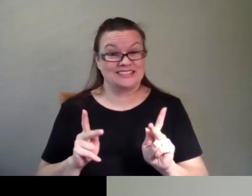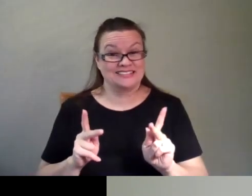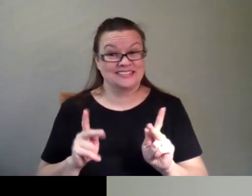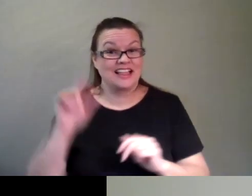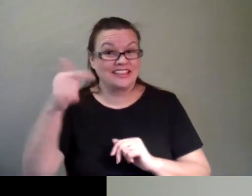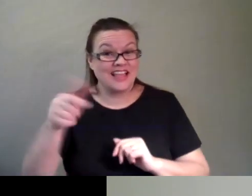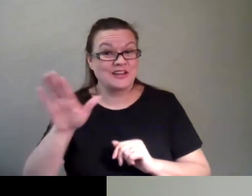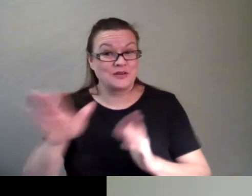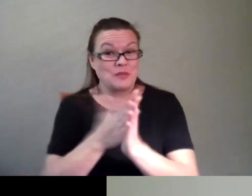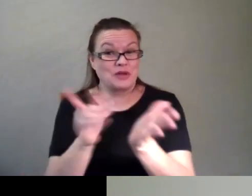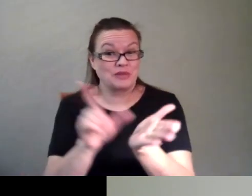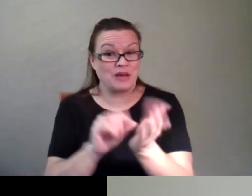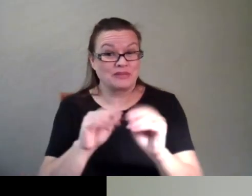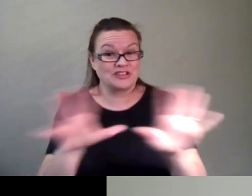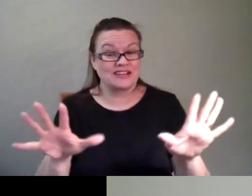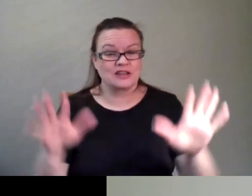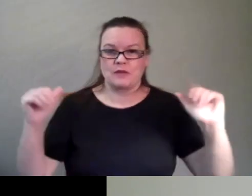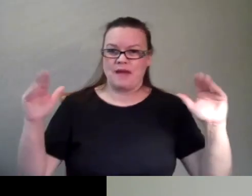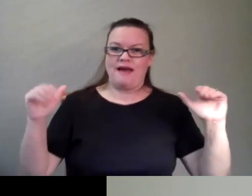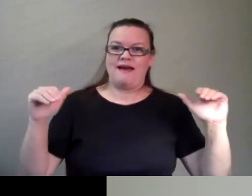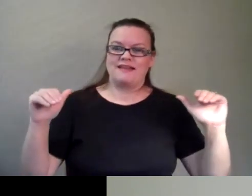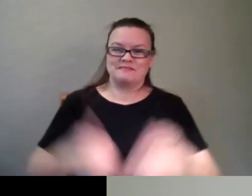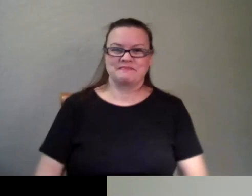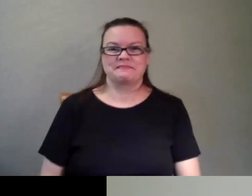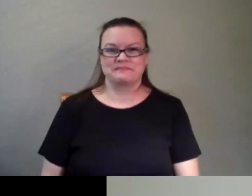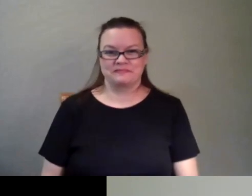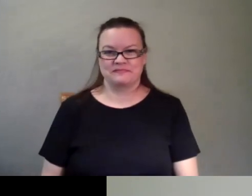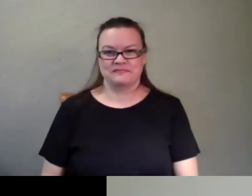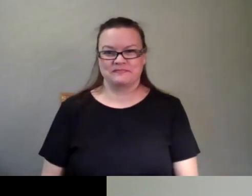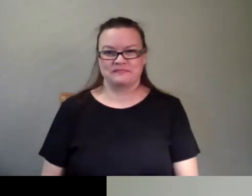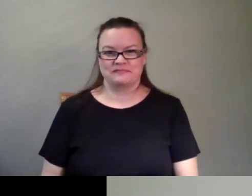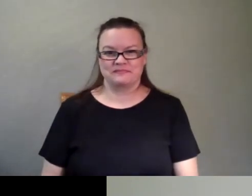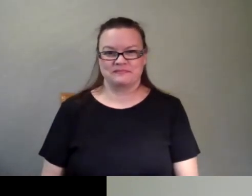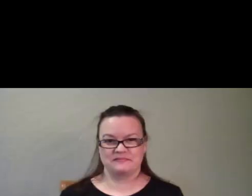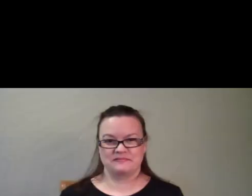And with that, I'll say goodbye from the Mansfield Center. Thank you so much.